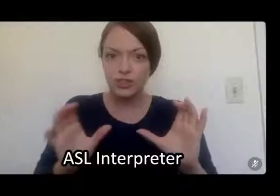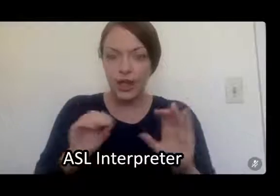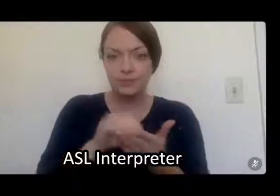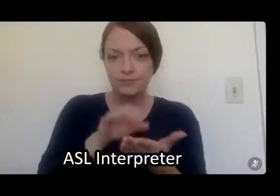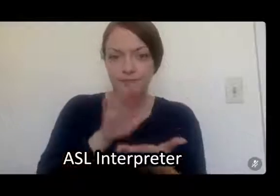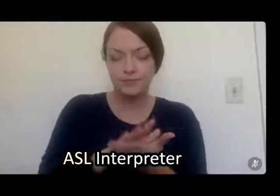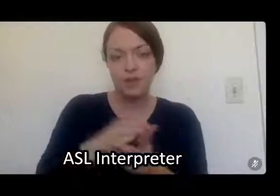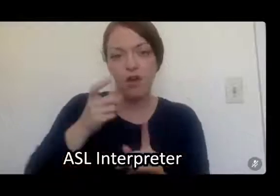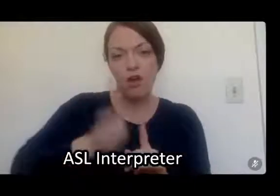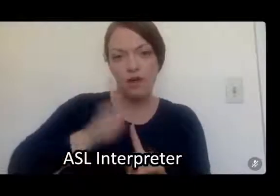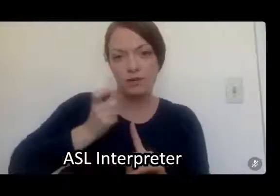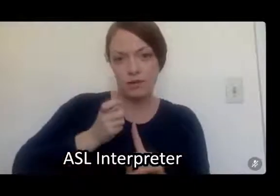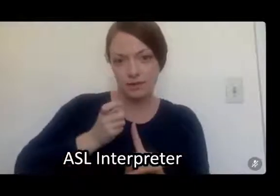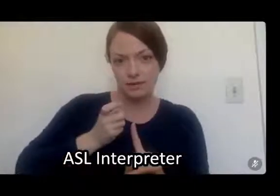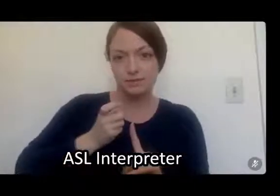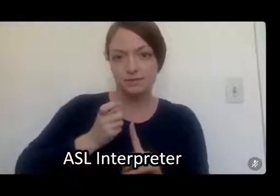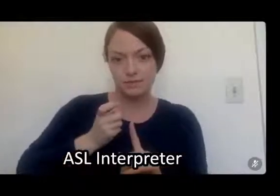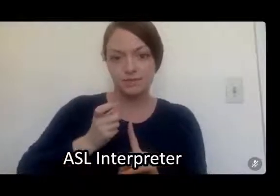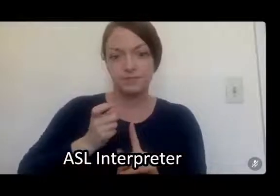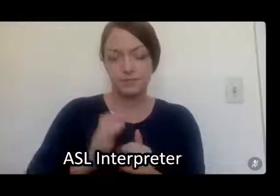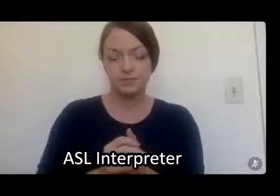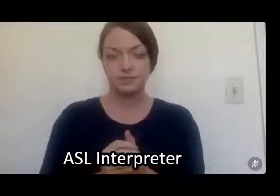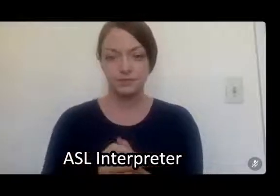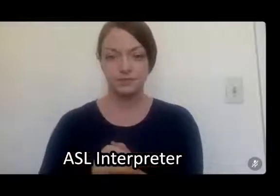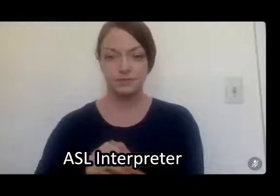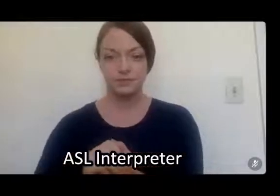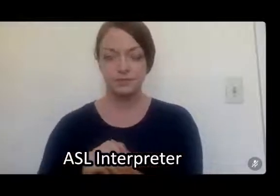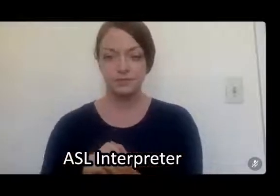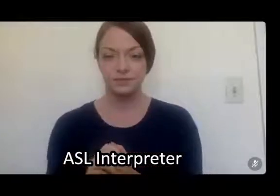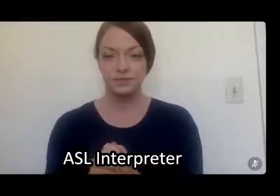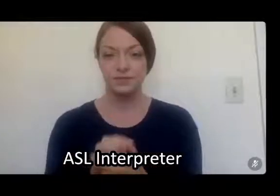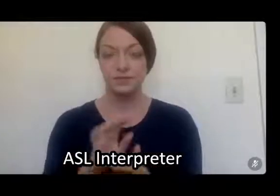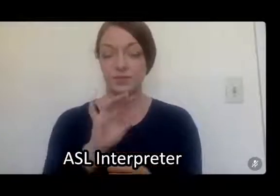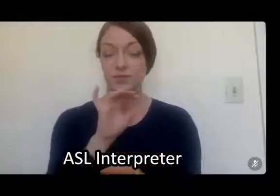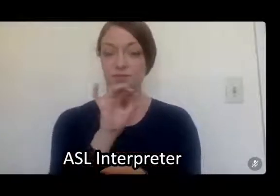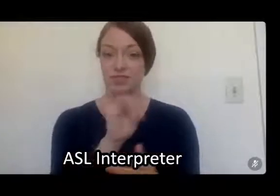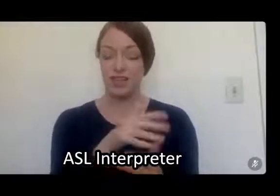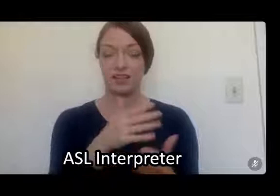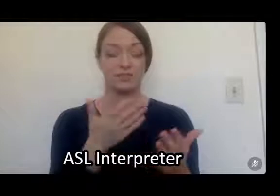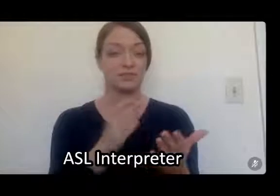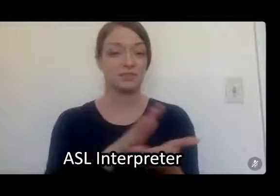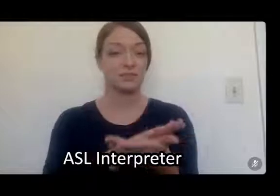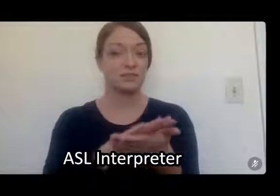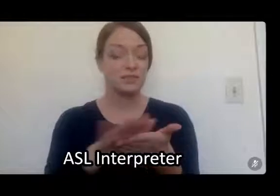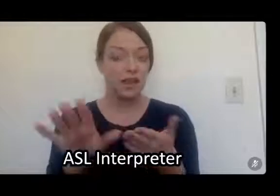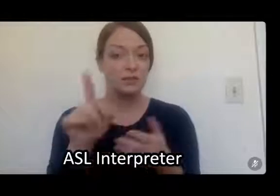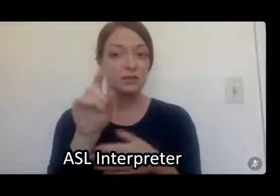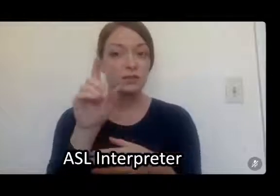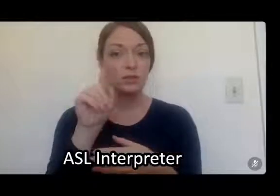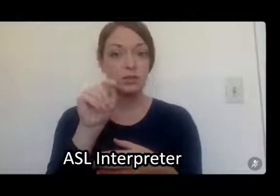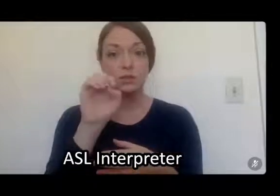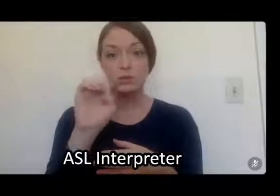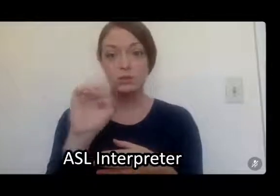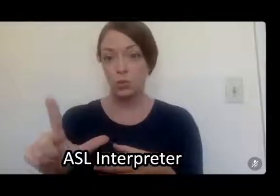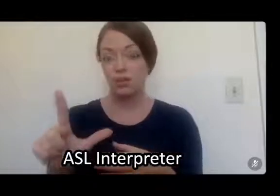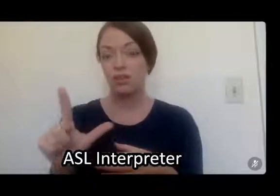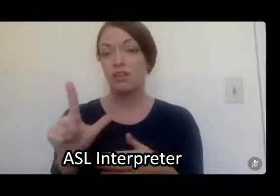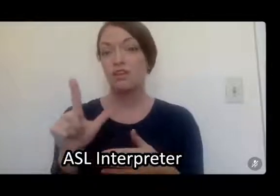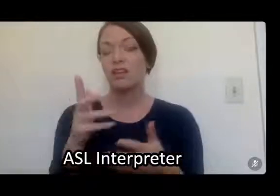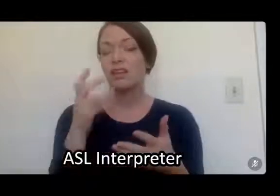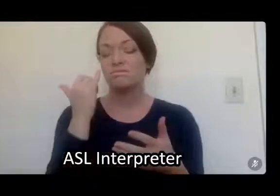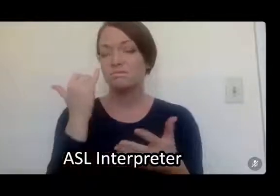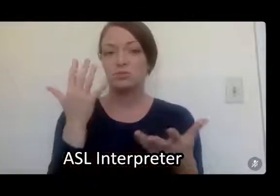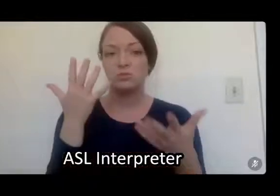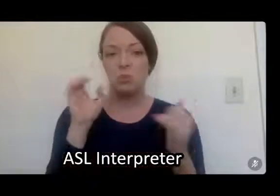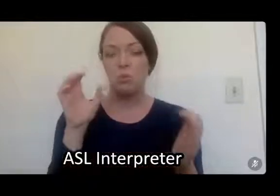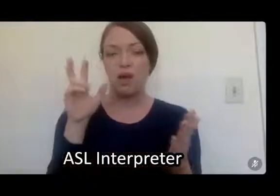it in great detail here, but it's a fantastic tool if you're looking for an accessible alternative and you don't want to have to read through a character